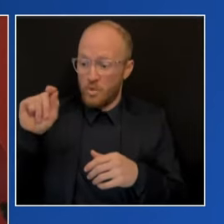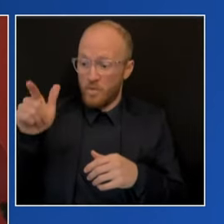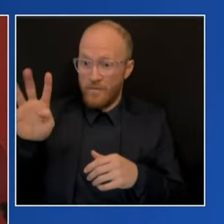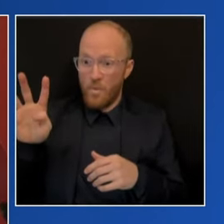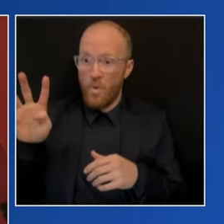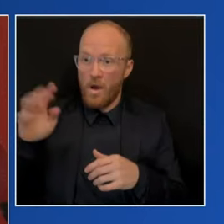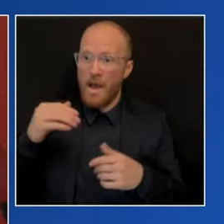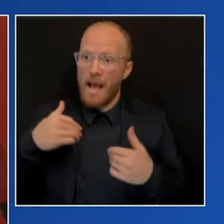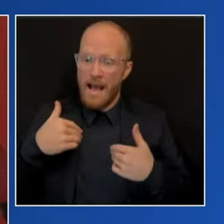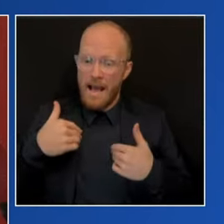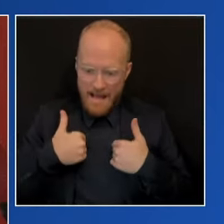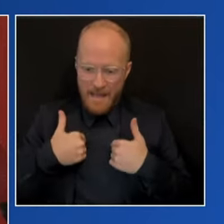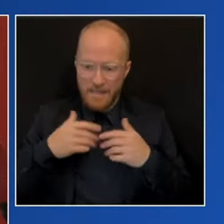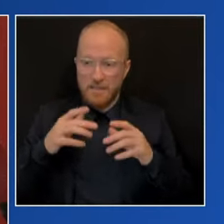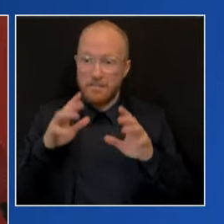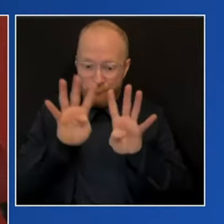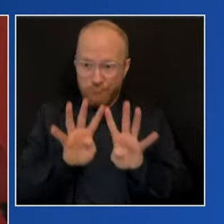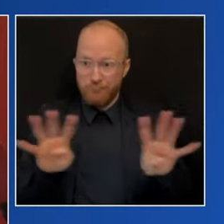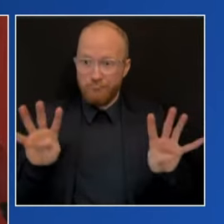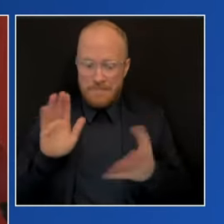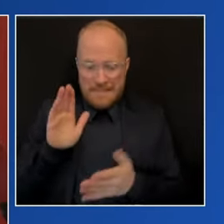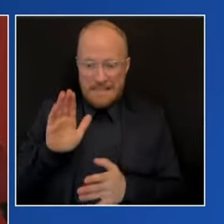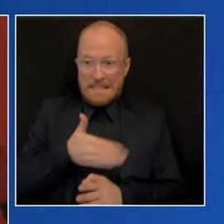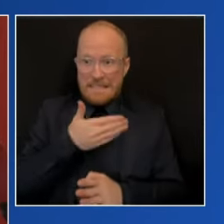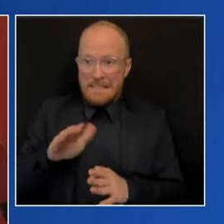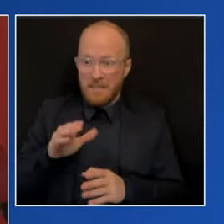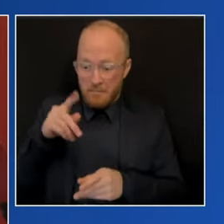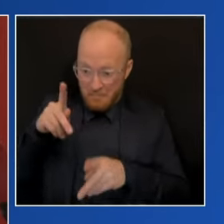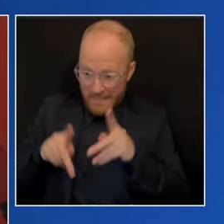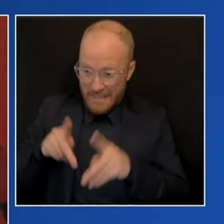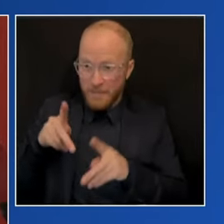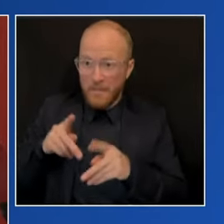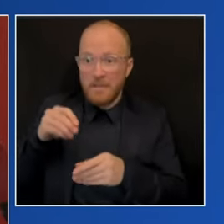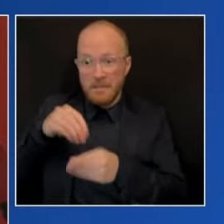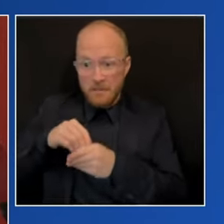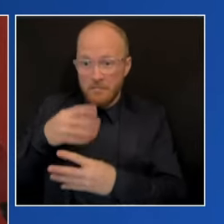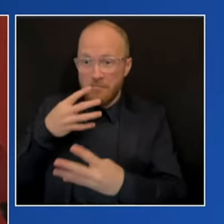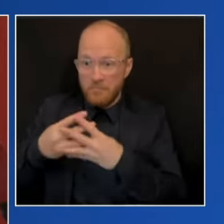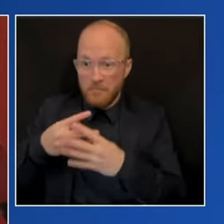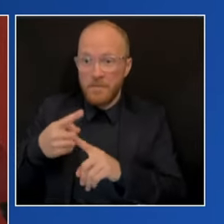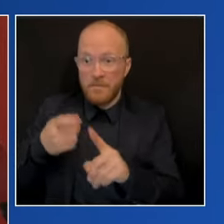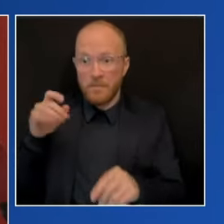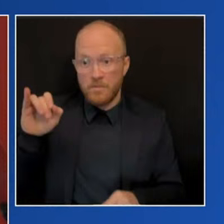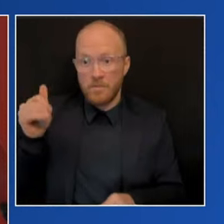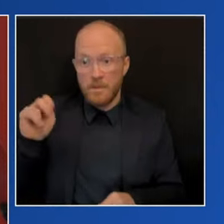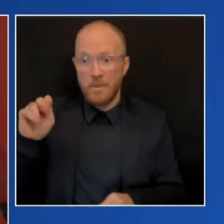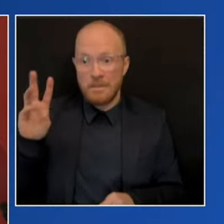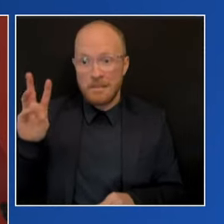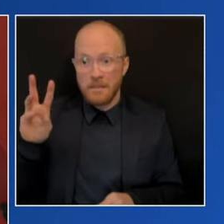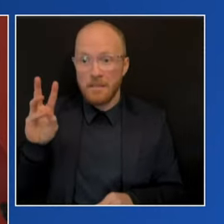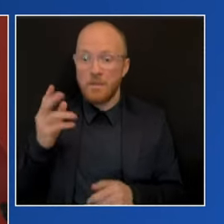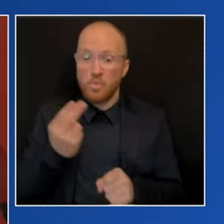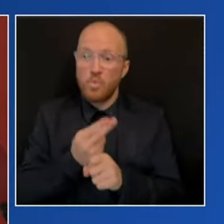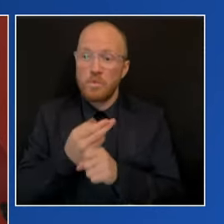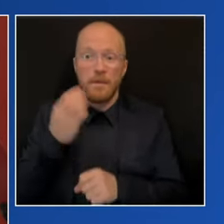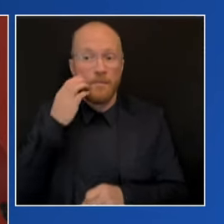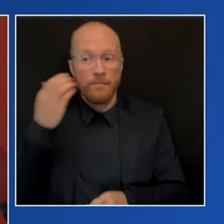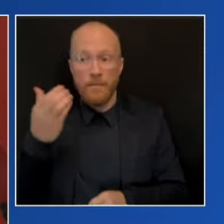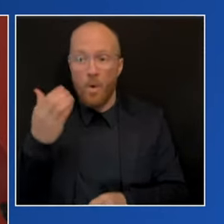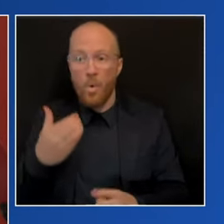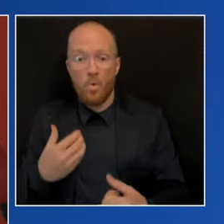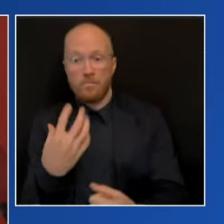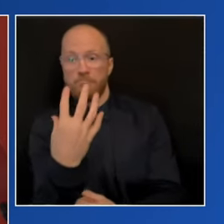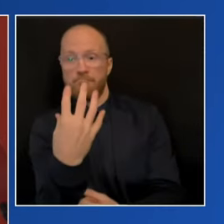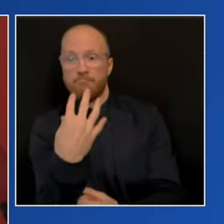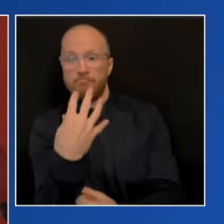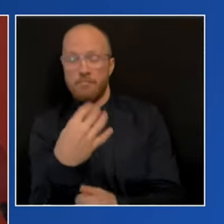6th insurrectionists singing from prison on a cell phone, while images of the January 6th